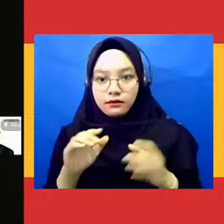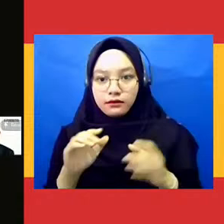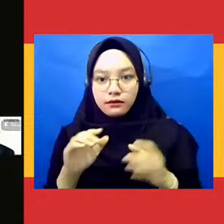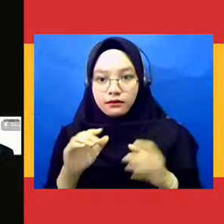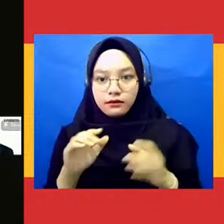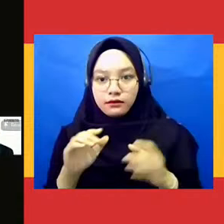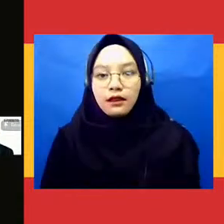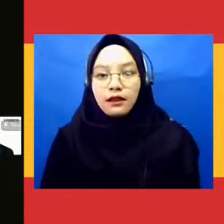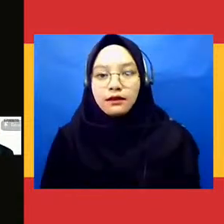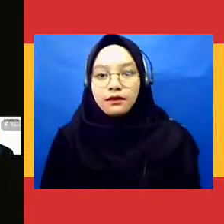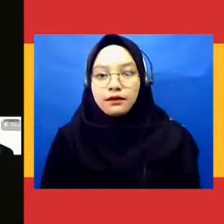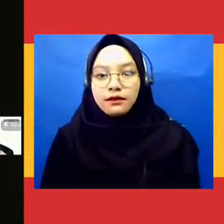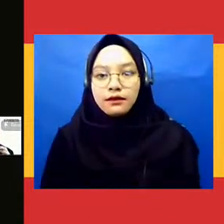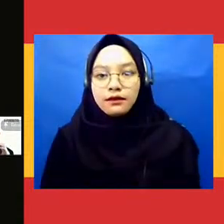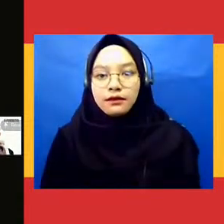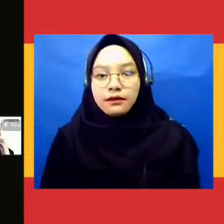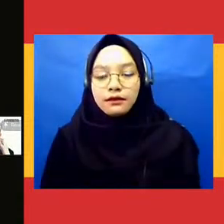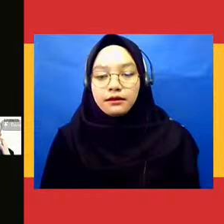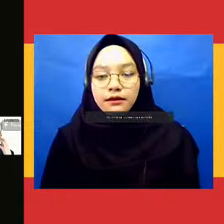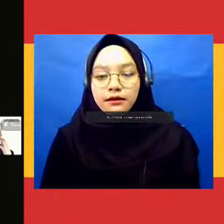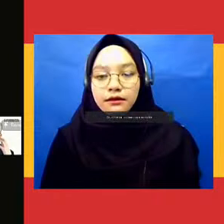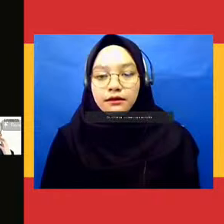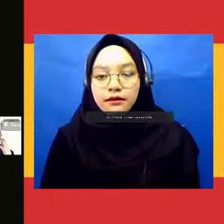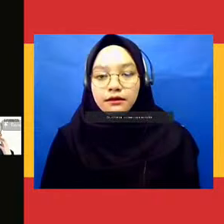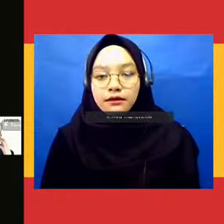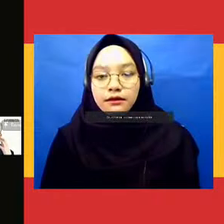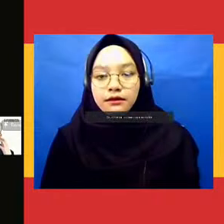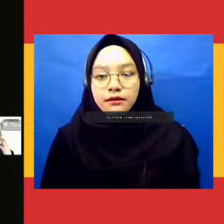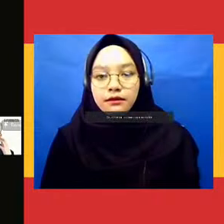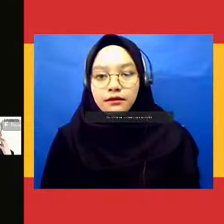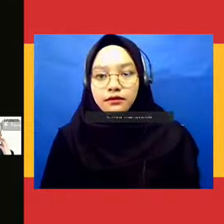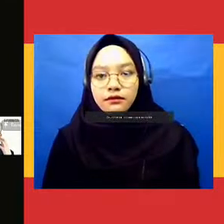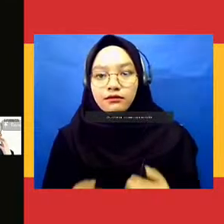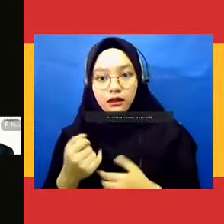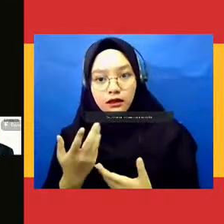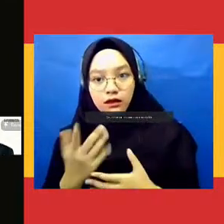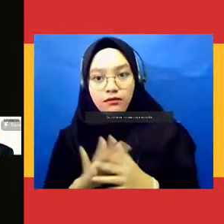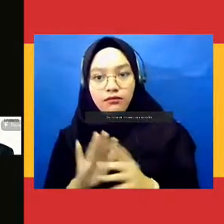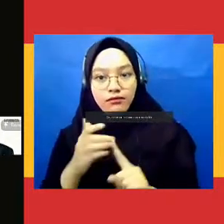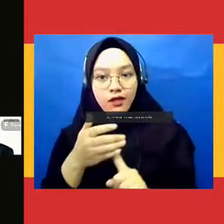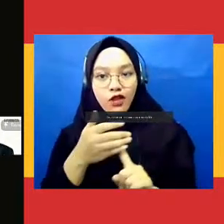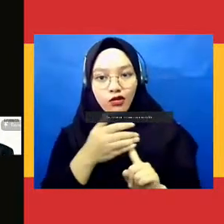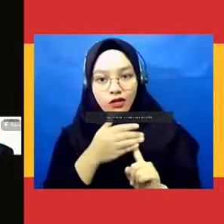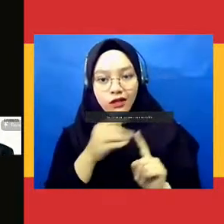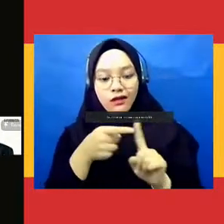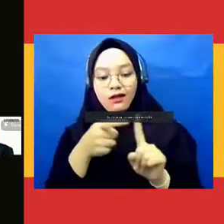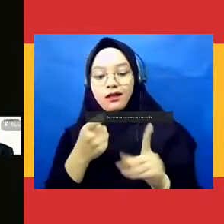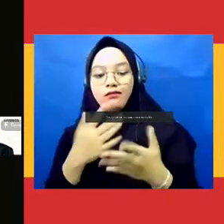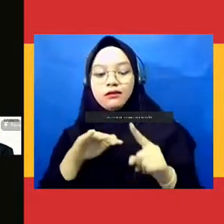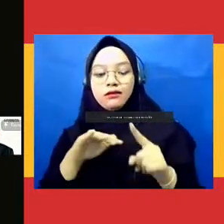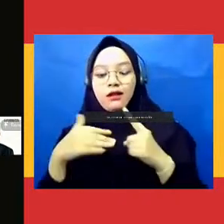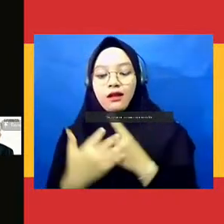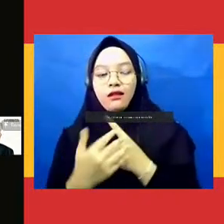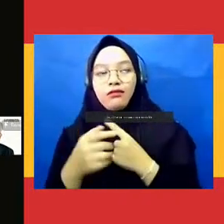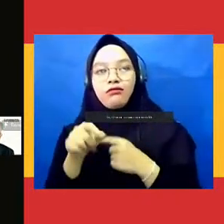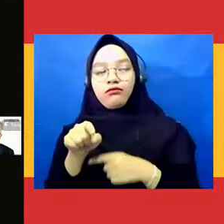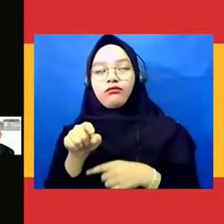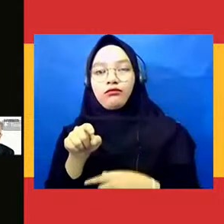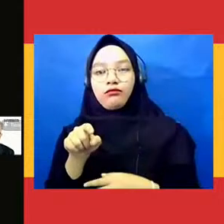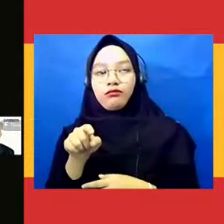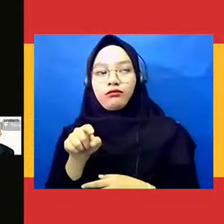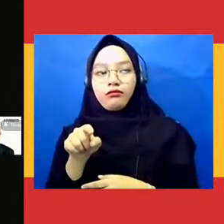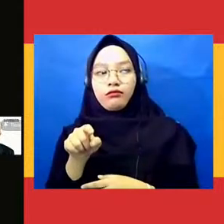So, the protection of vulnerable people is not simply